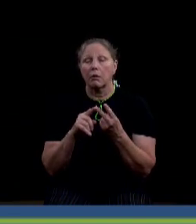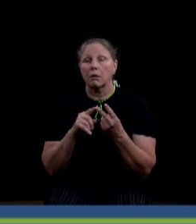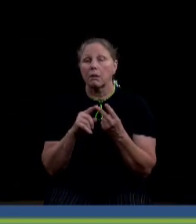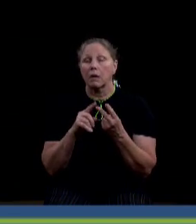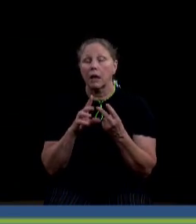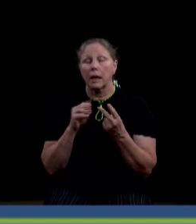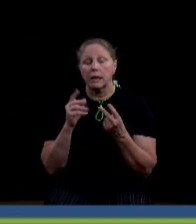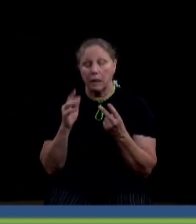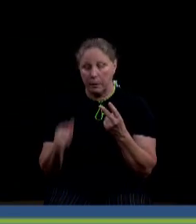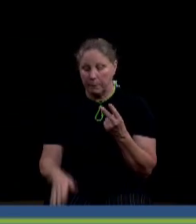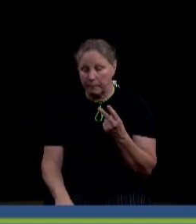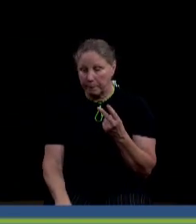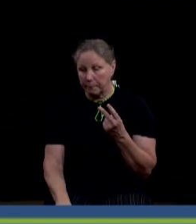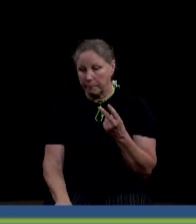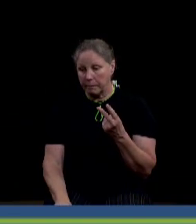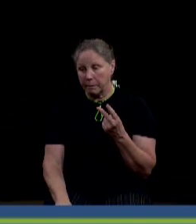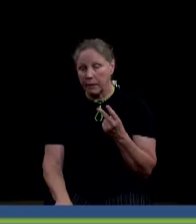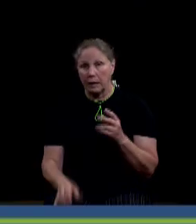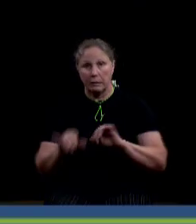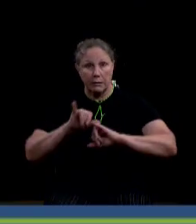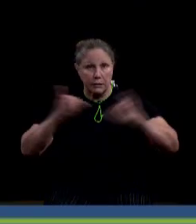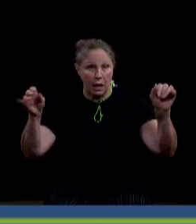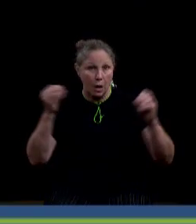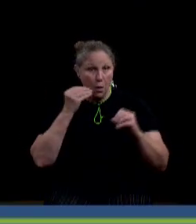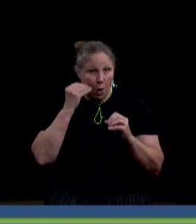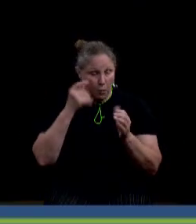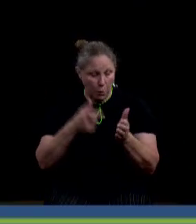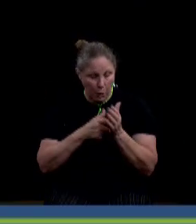and the reopening